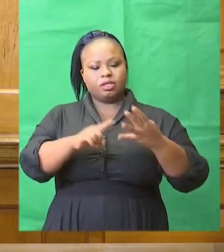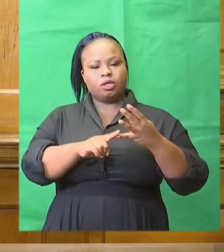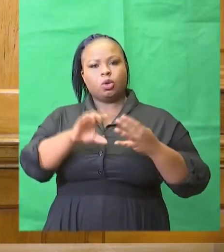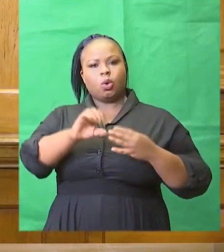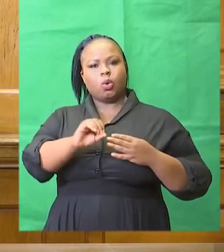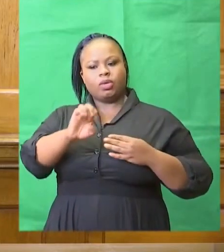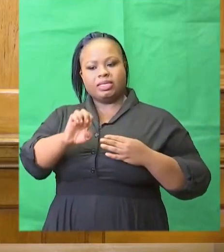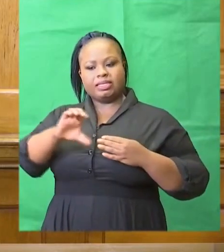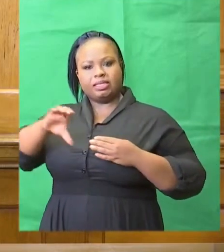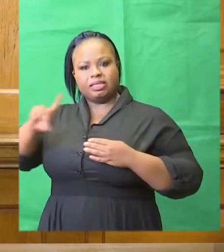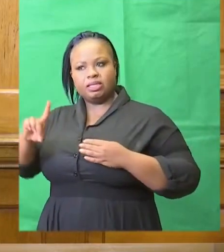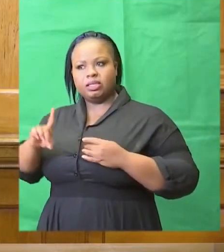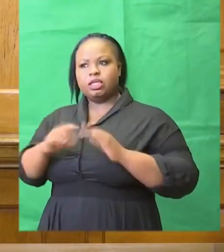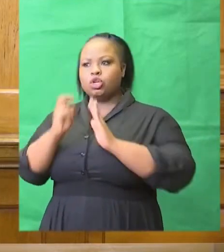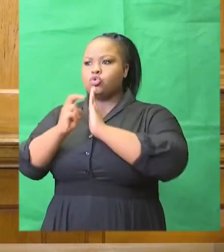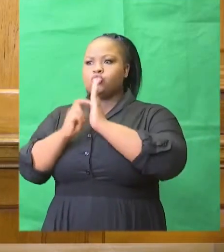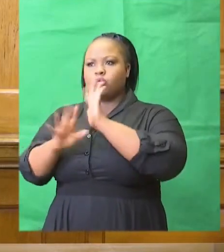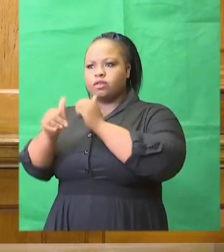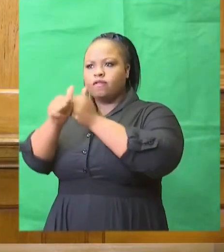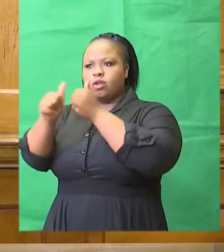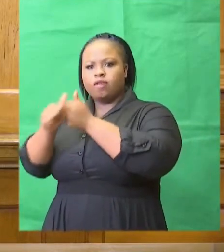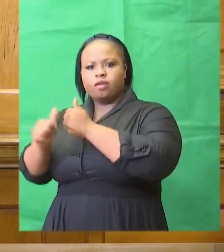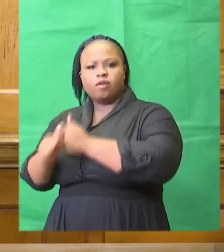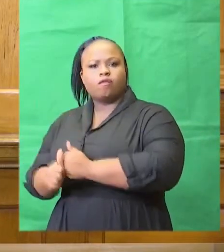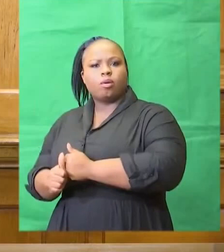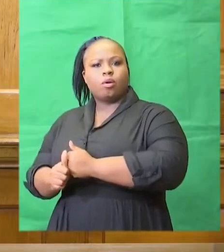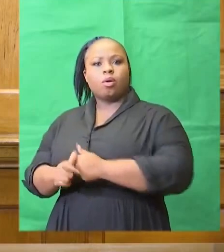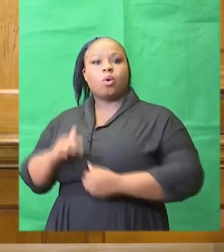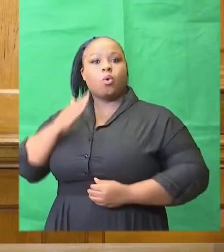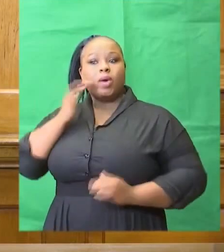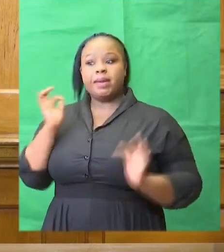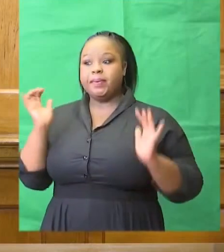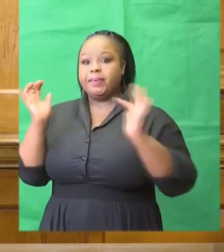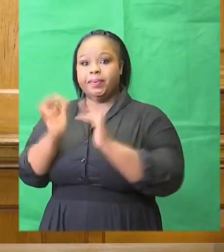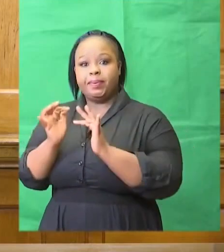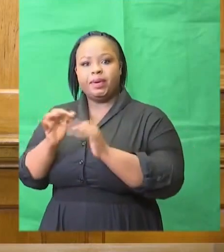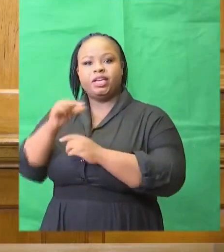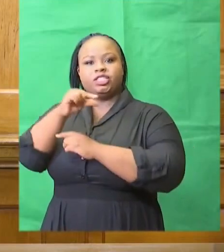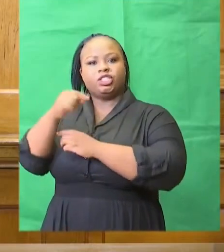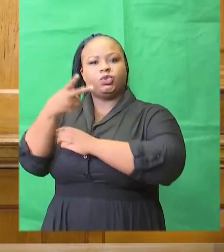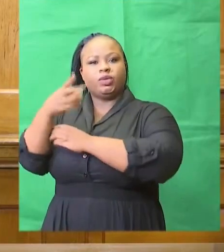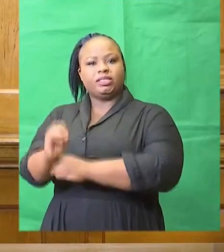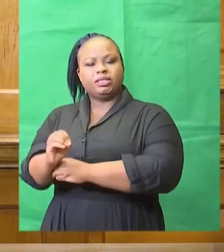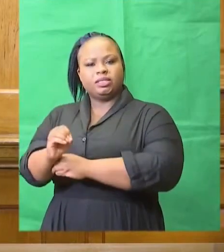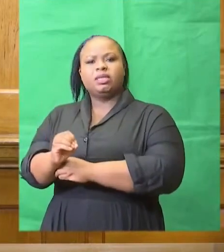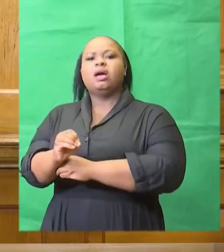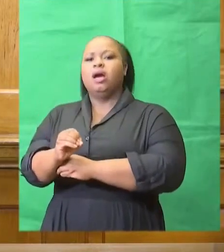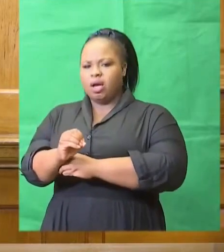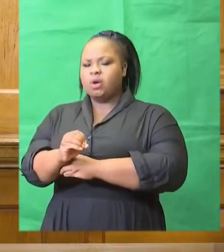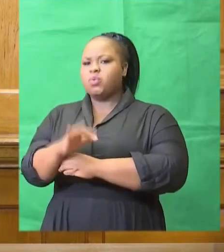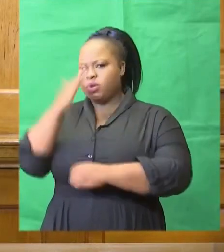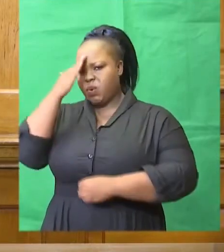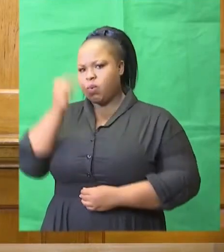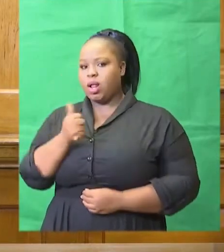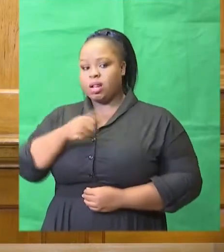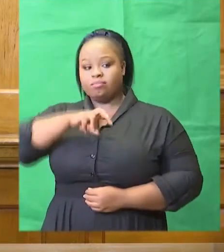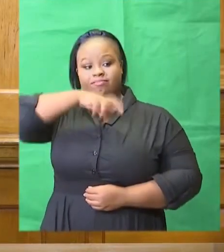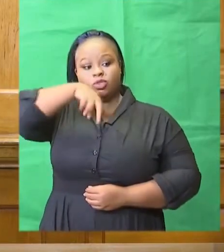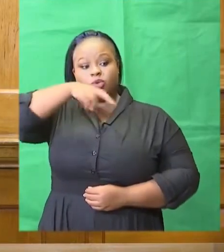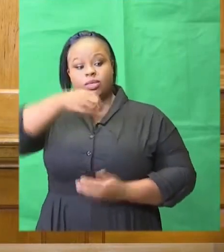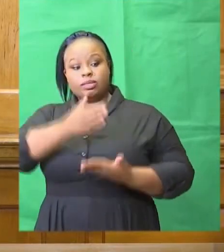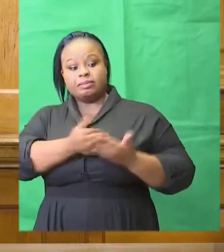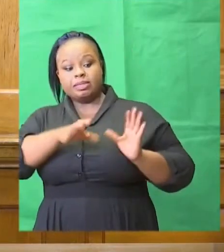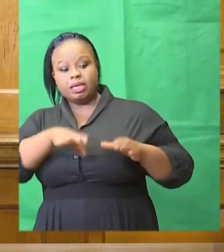OECD. The G20 Rome Declaration noted the plight of the tourism sector in developing